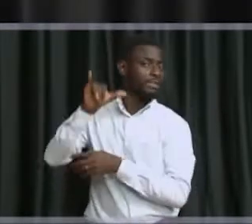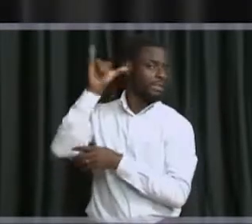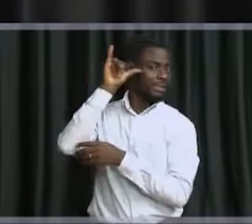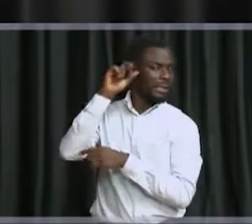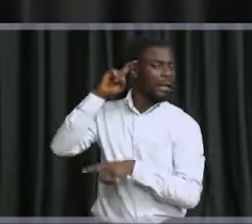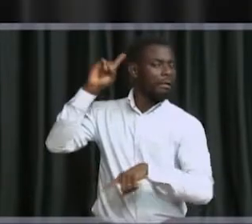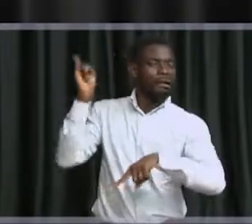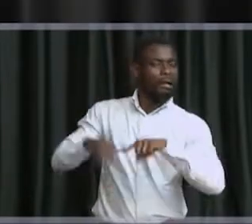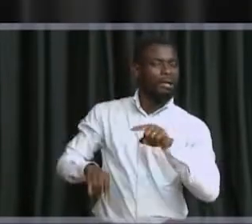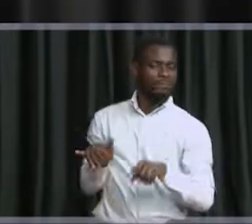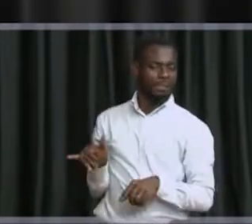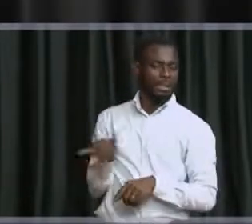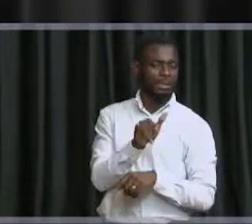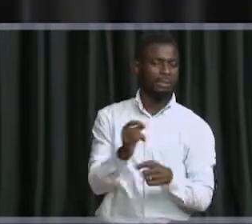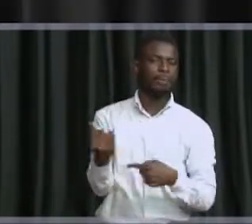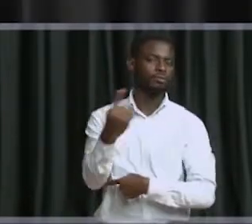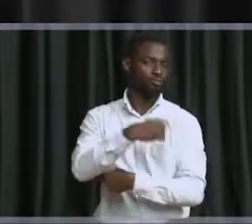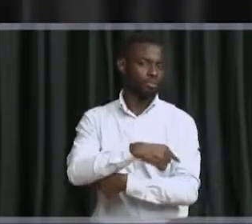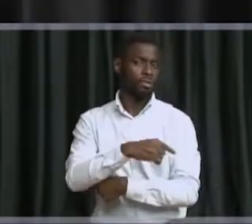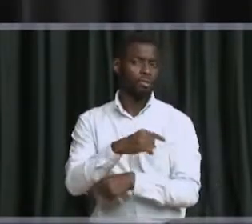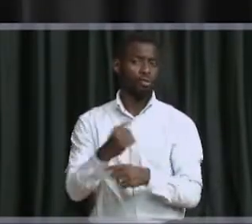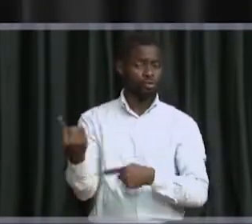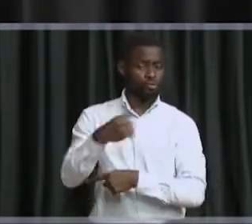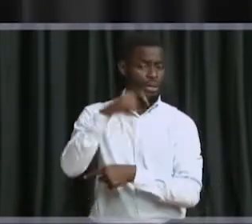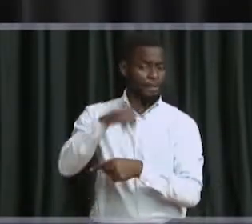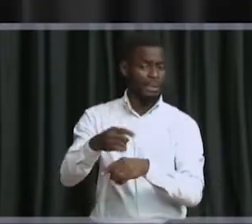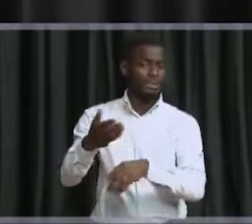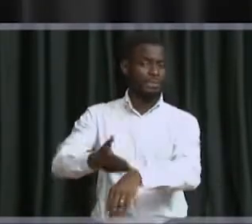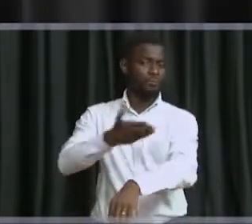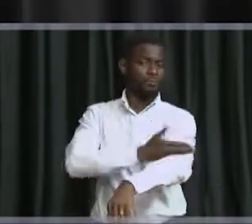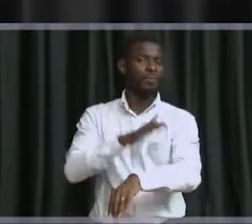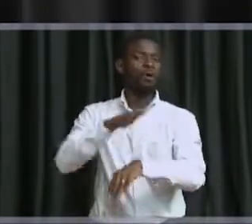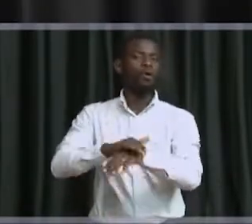send you yen and was a nadiya no akuna nimi